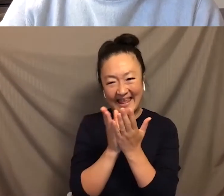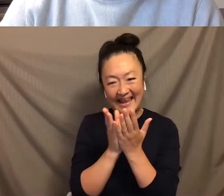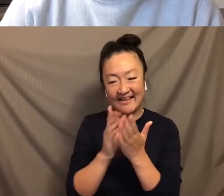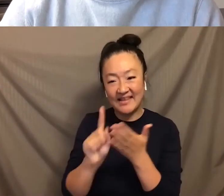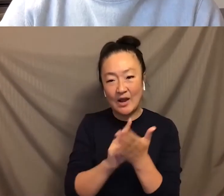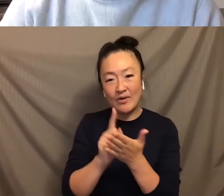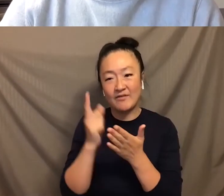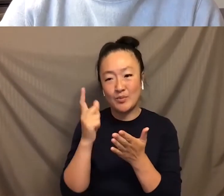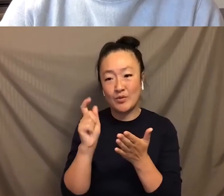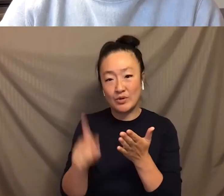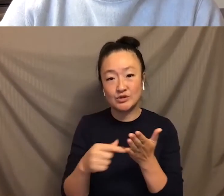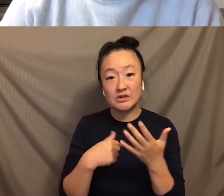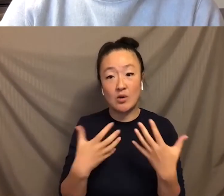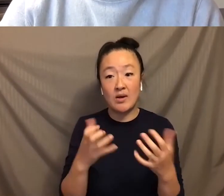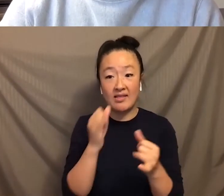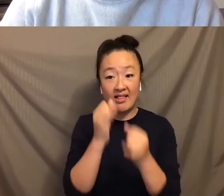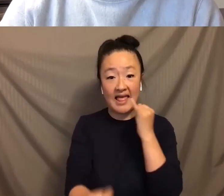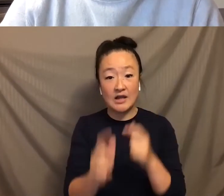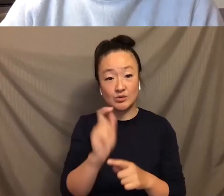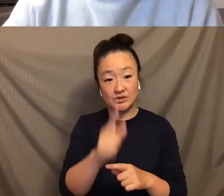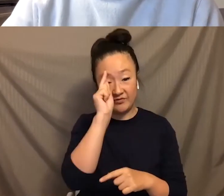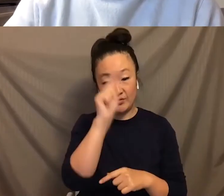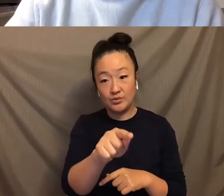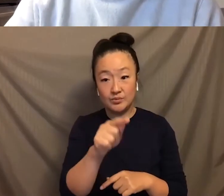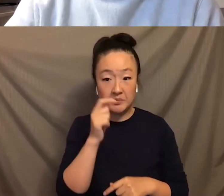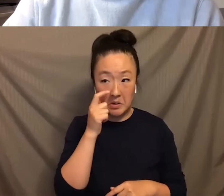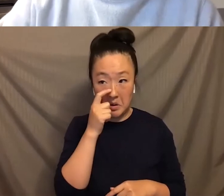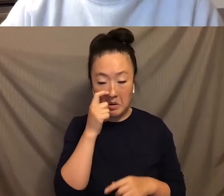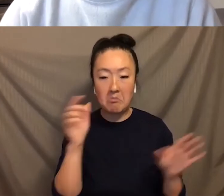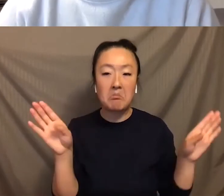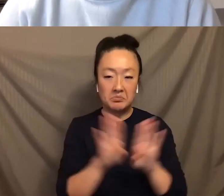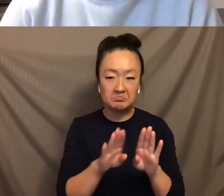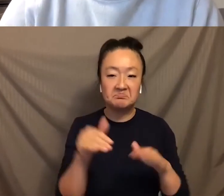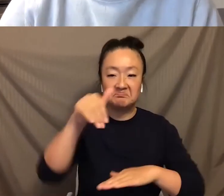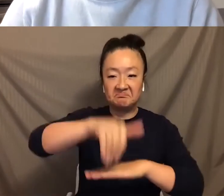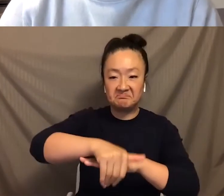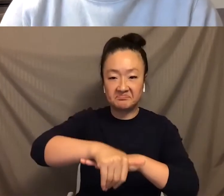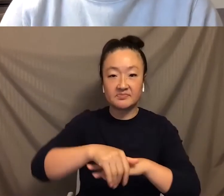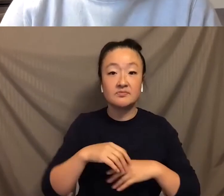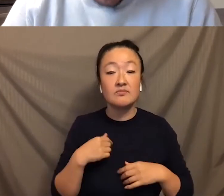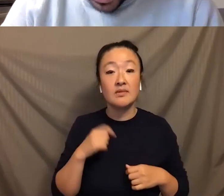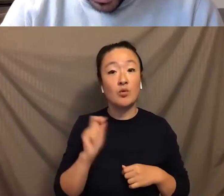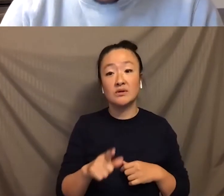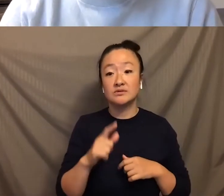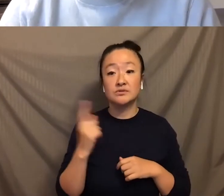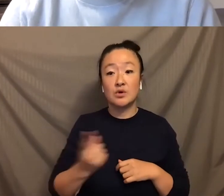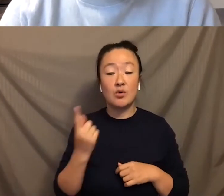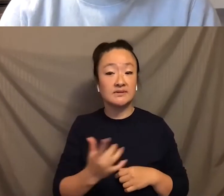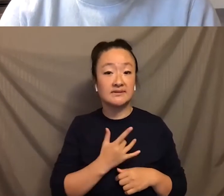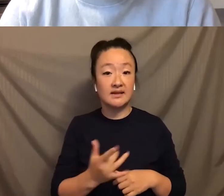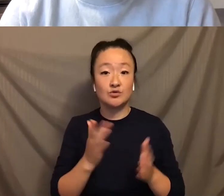actually, Monique, I want to give the last question to you to kind of close out our night. But a question that we always ask